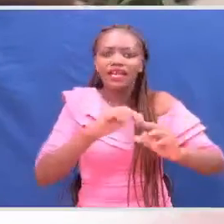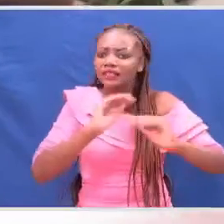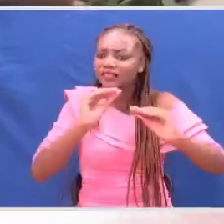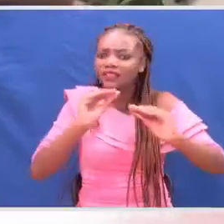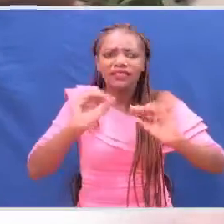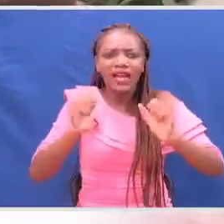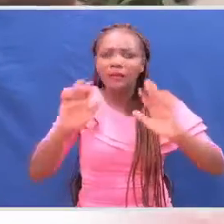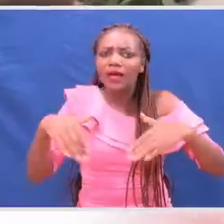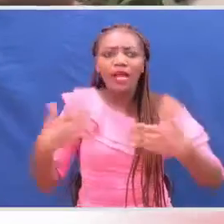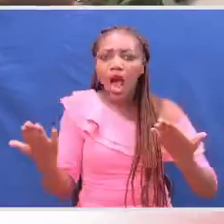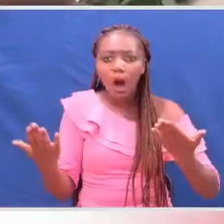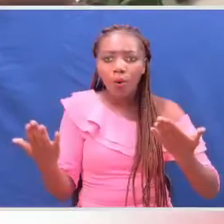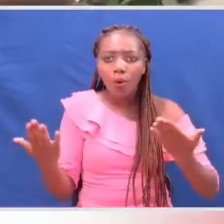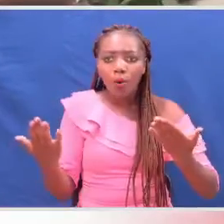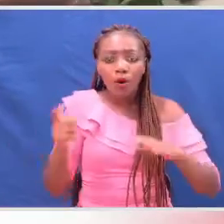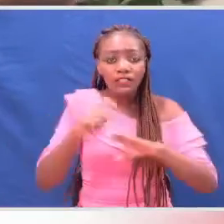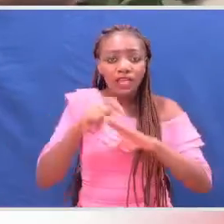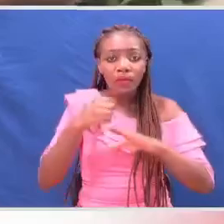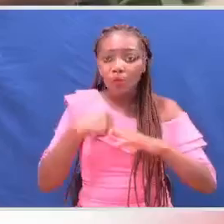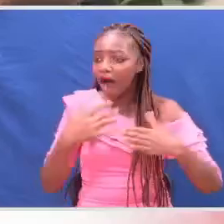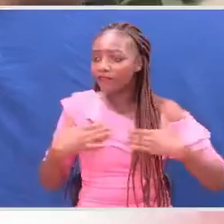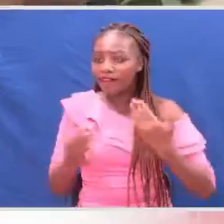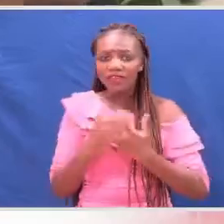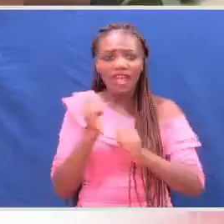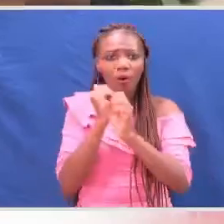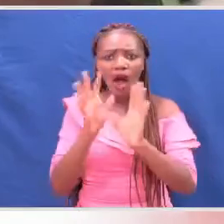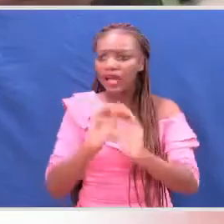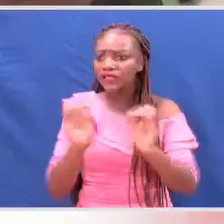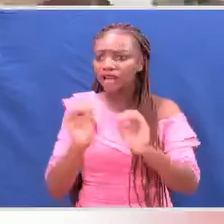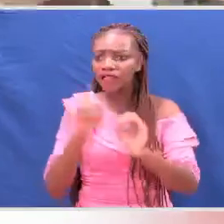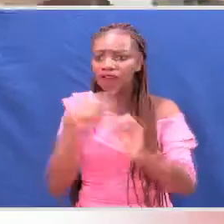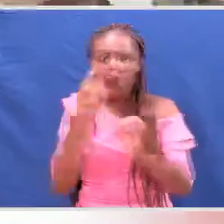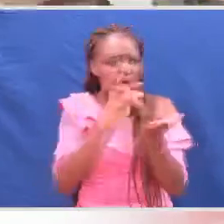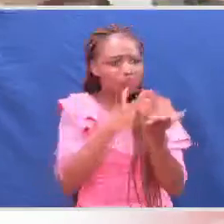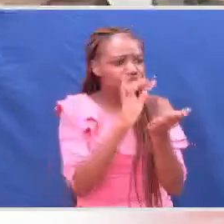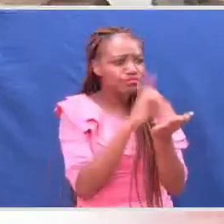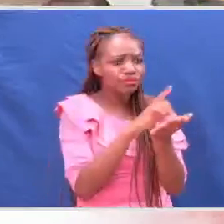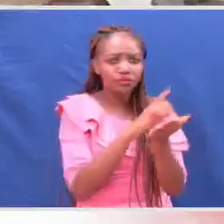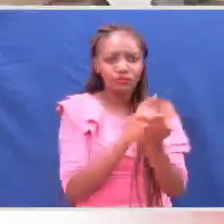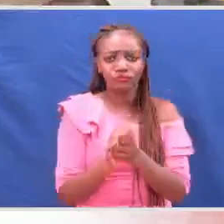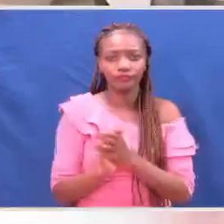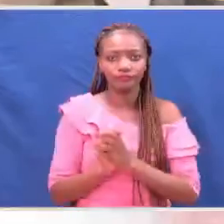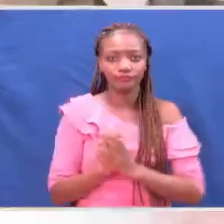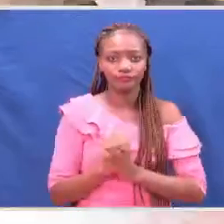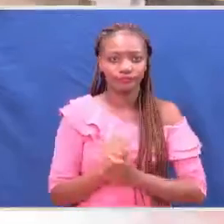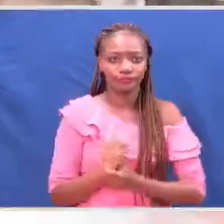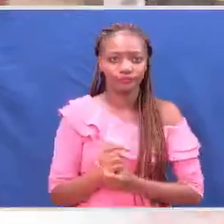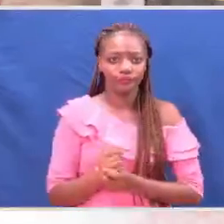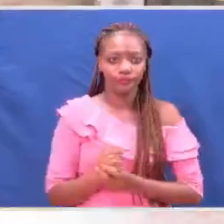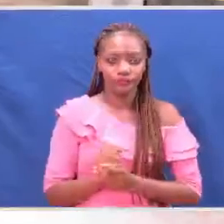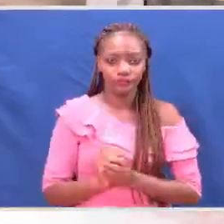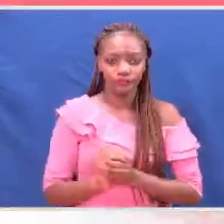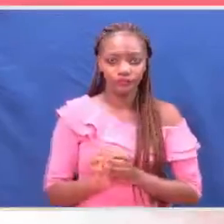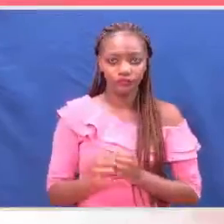work when there are no health workers who have been sacked? Zainab Mohamed, TV47.